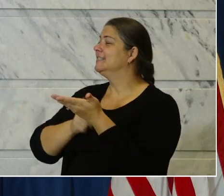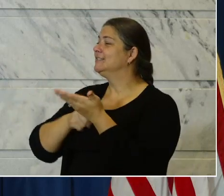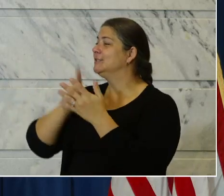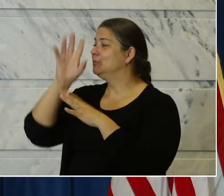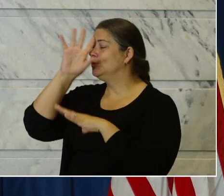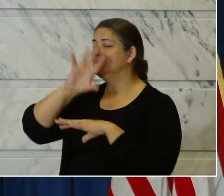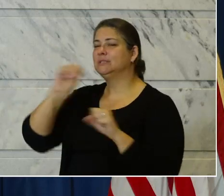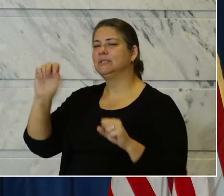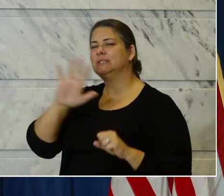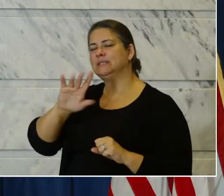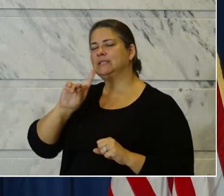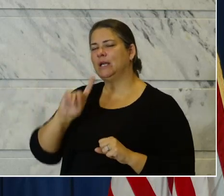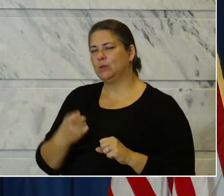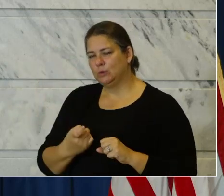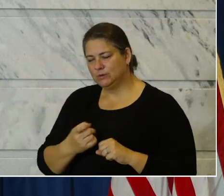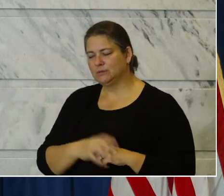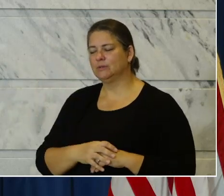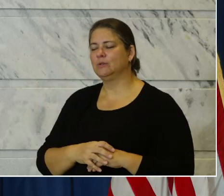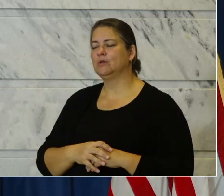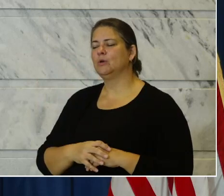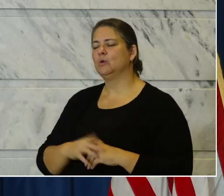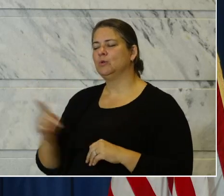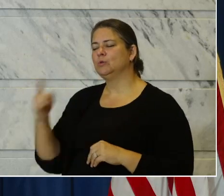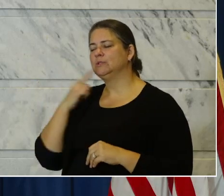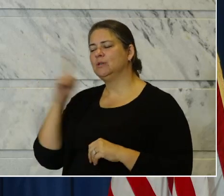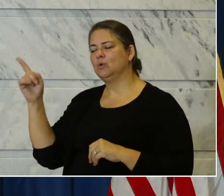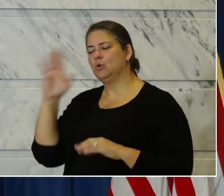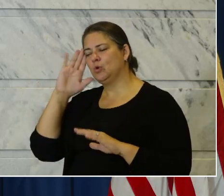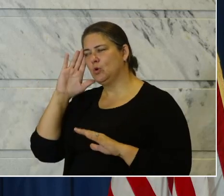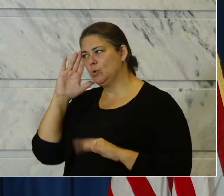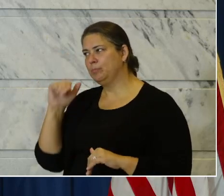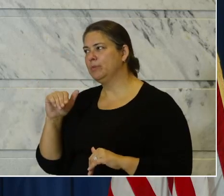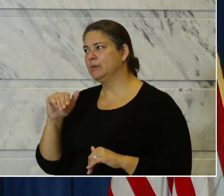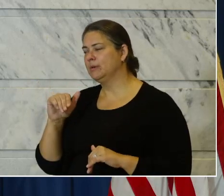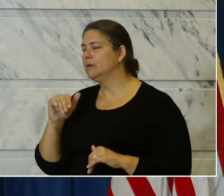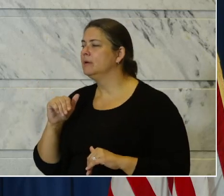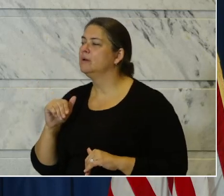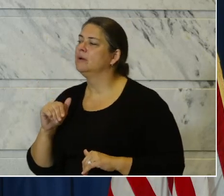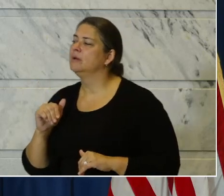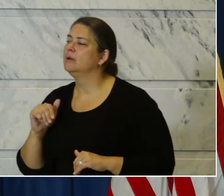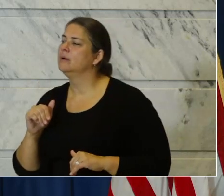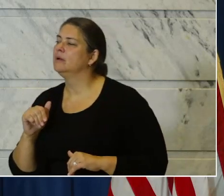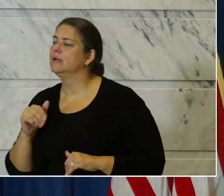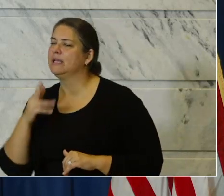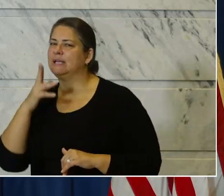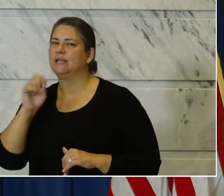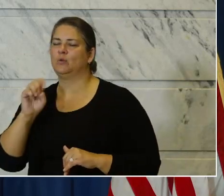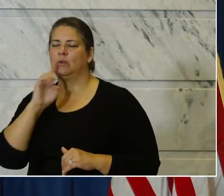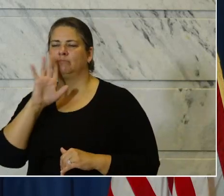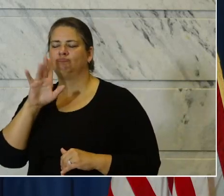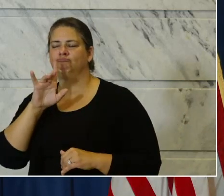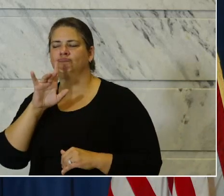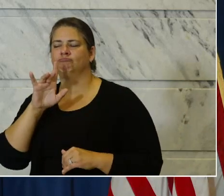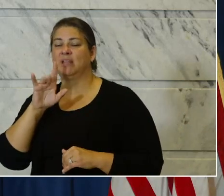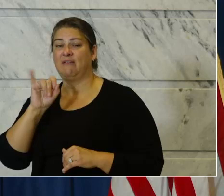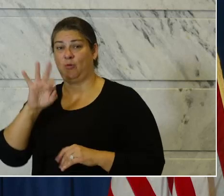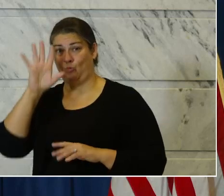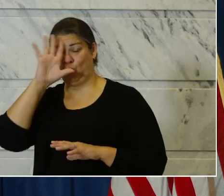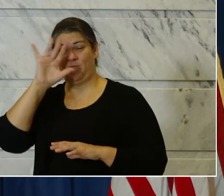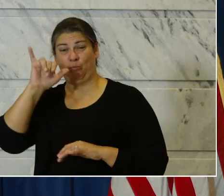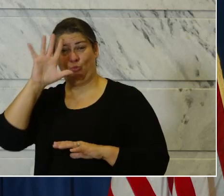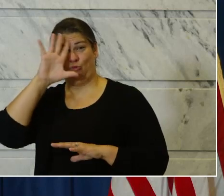president's diagnosis, and you hoped that he would have come to a moment where he would take the virus